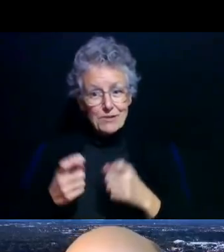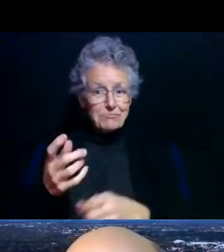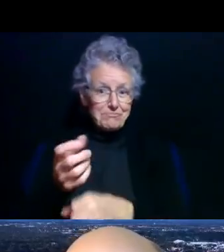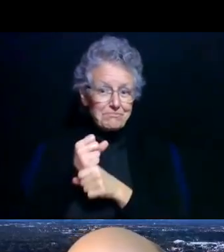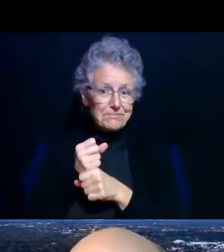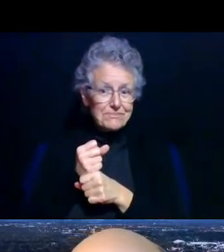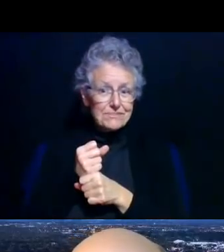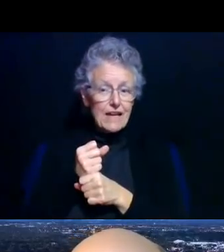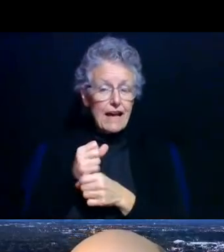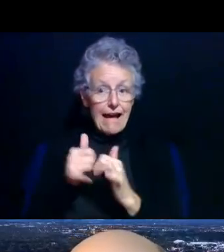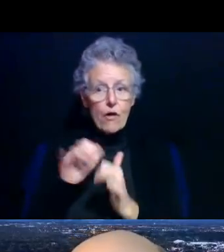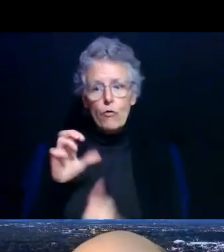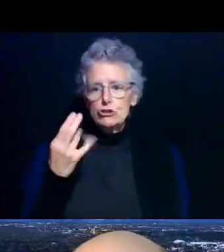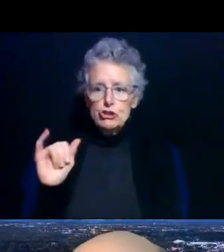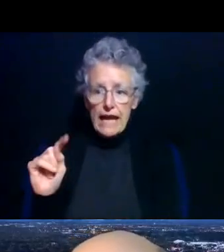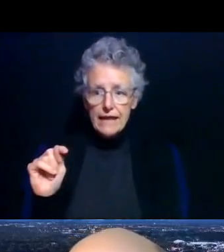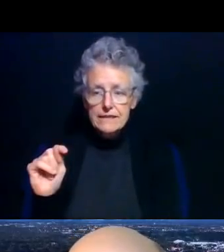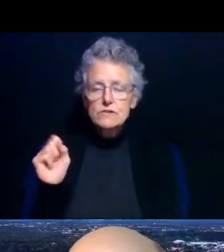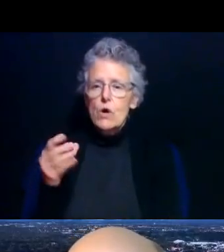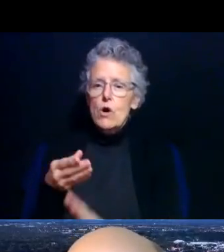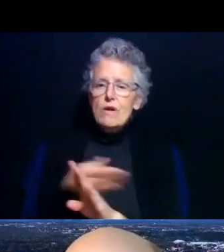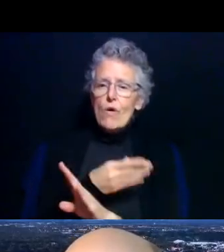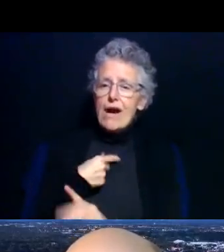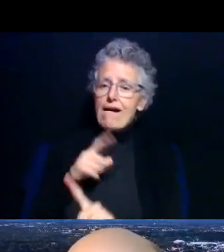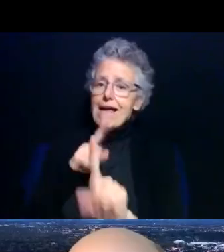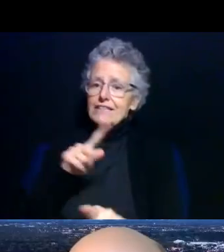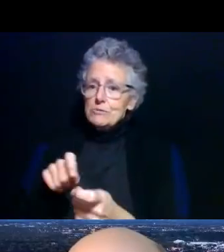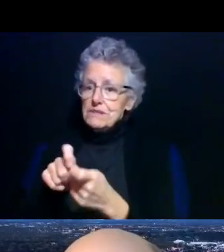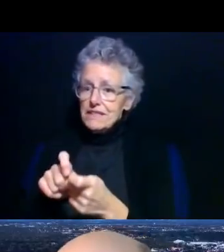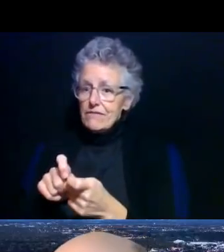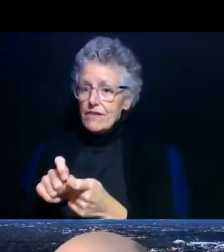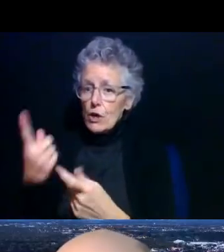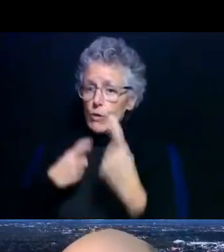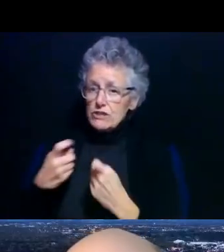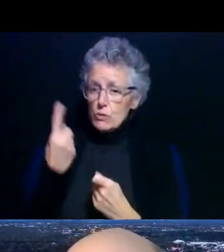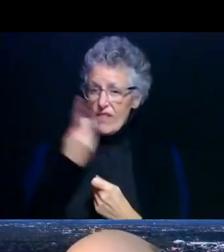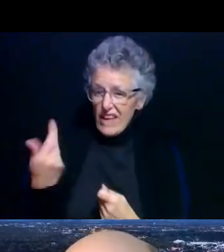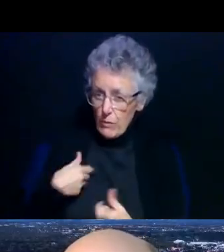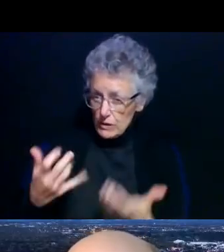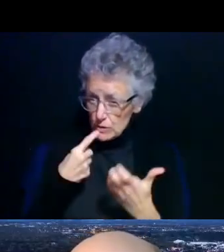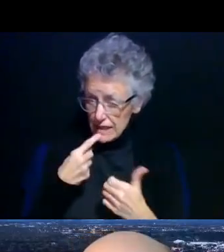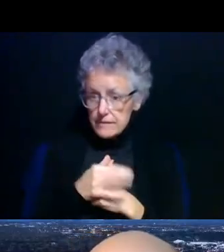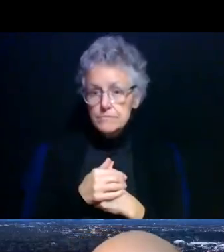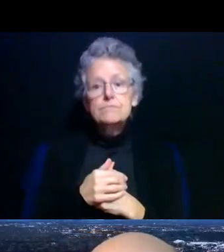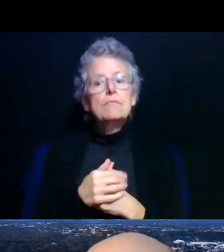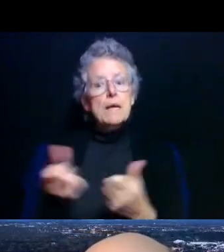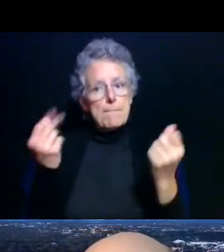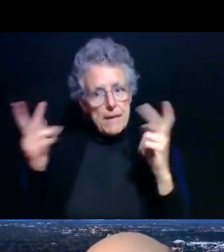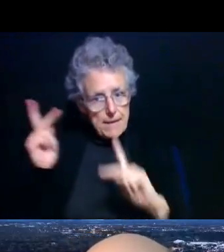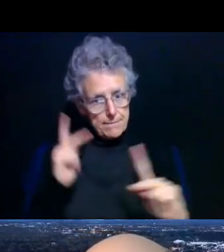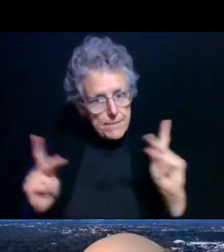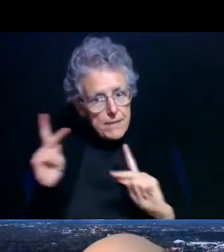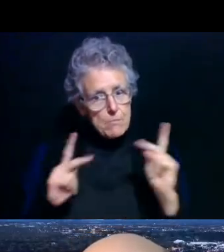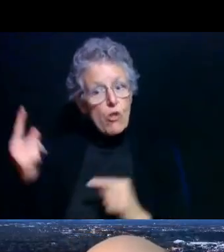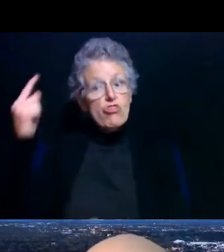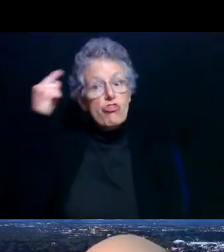through the chat. And before I go to specific questions, let me just say a couple things. One, I think a number of people